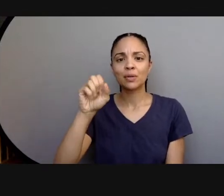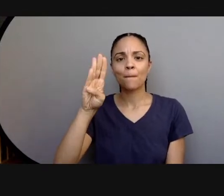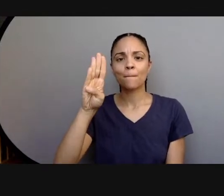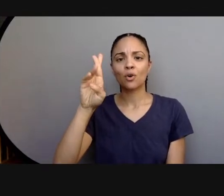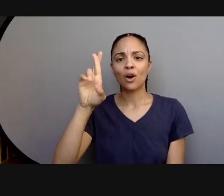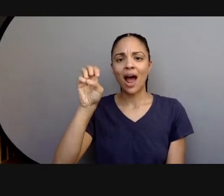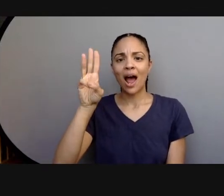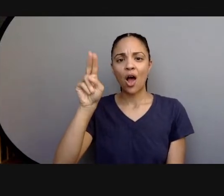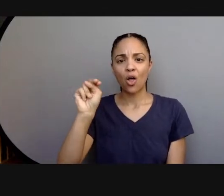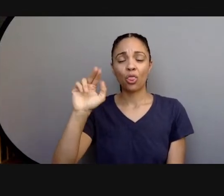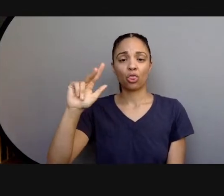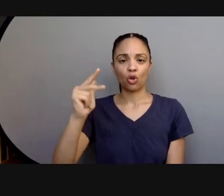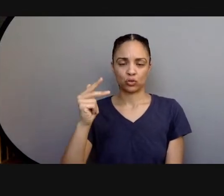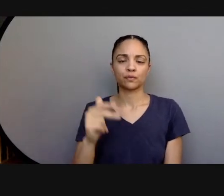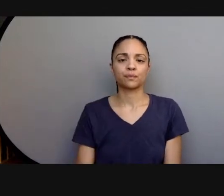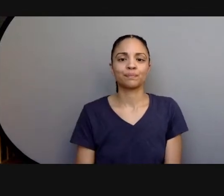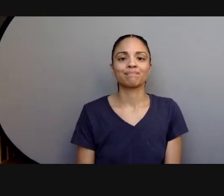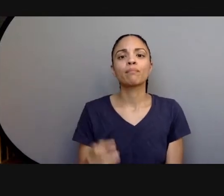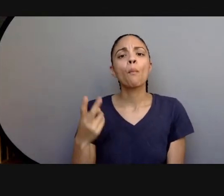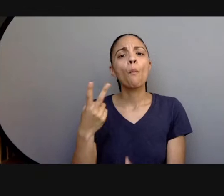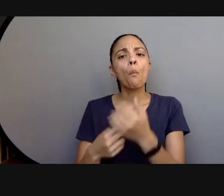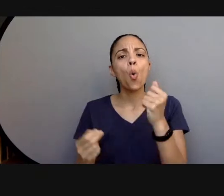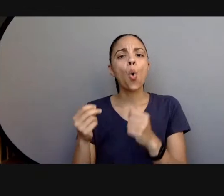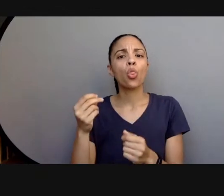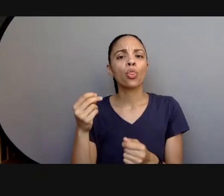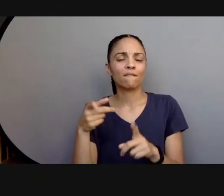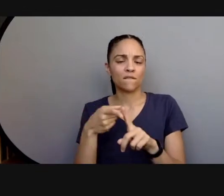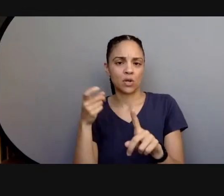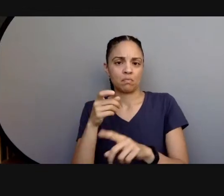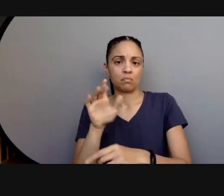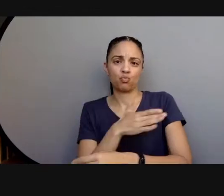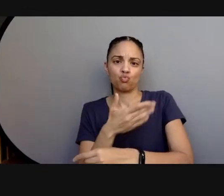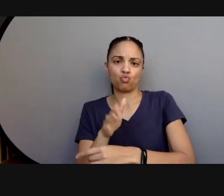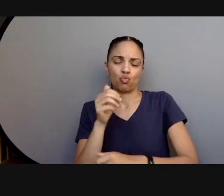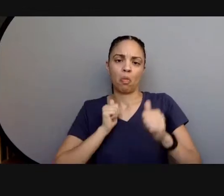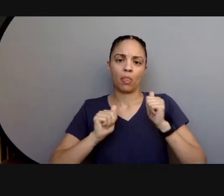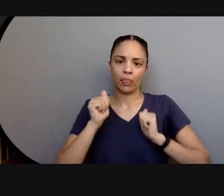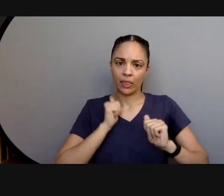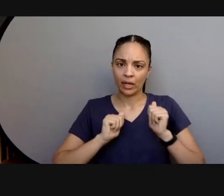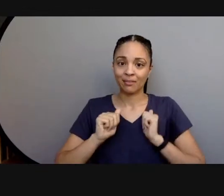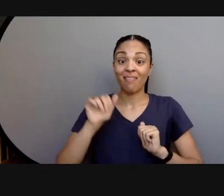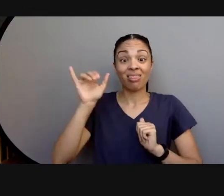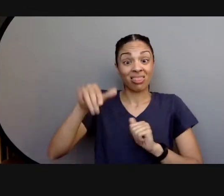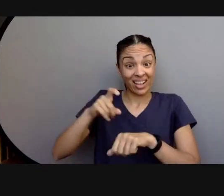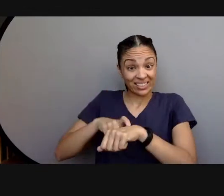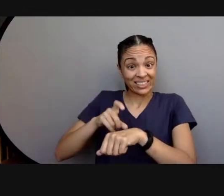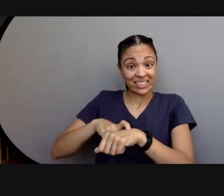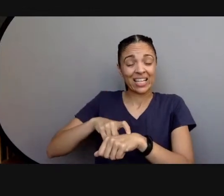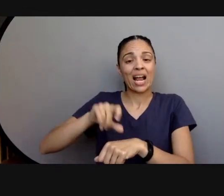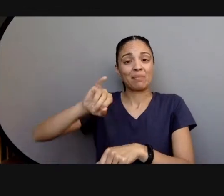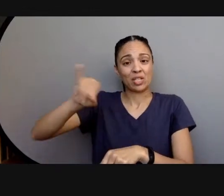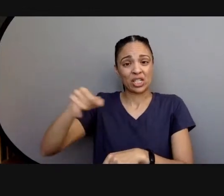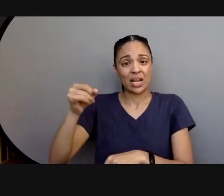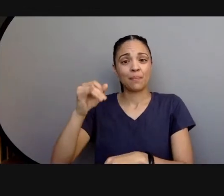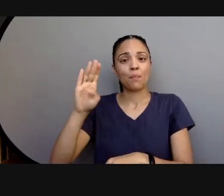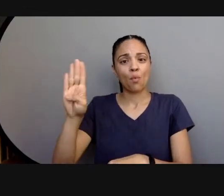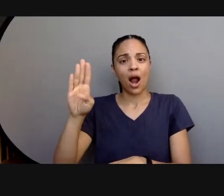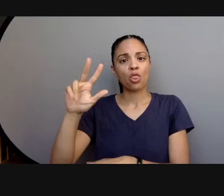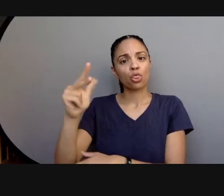Both of them are musical theater guys. And that time, James Brown III was the dance captain of a show called The Little